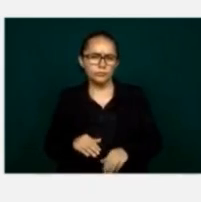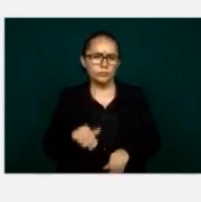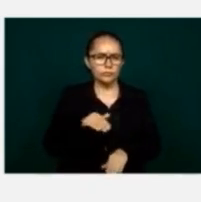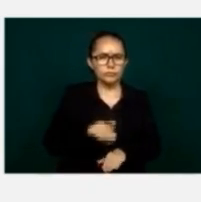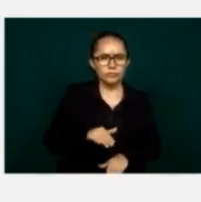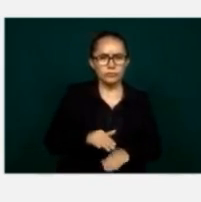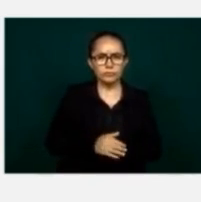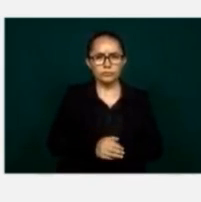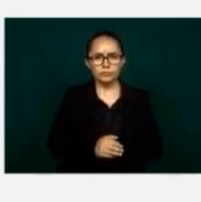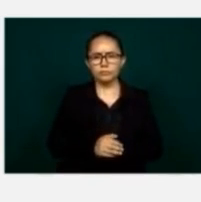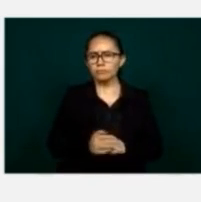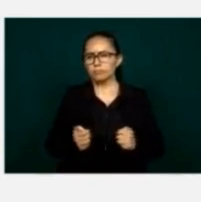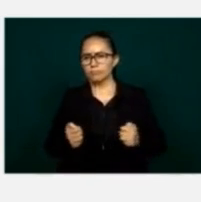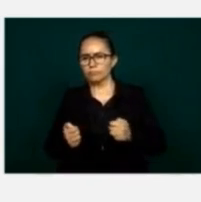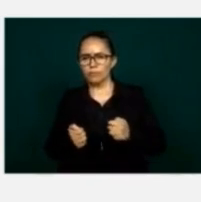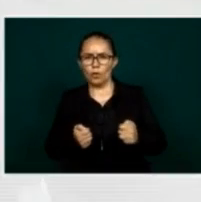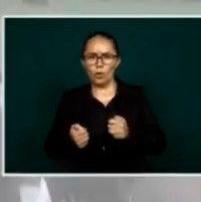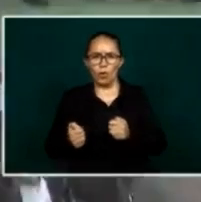organized delinquency.